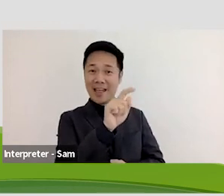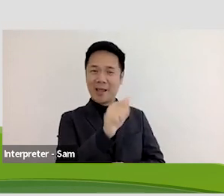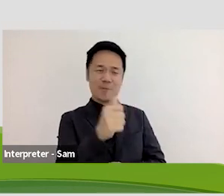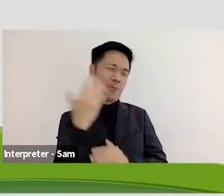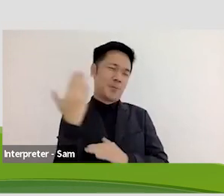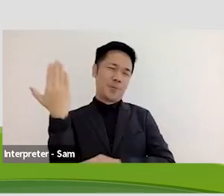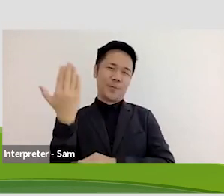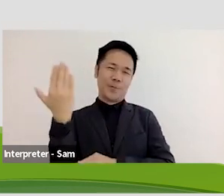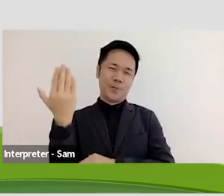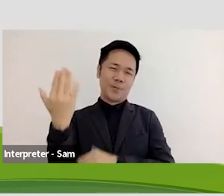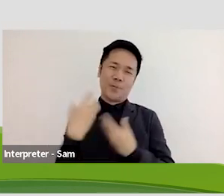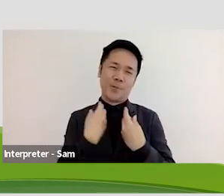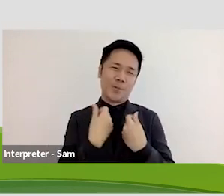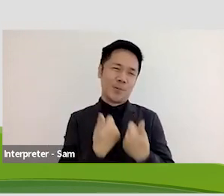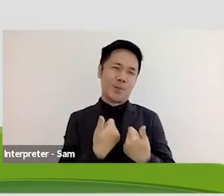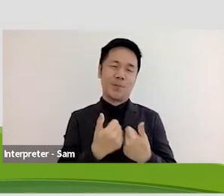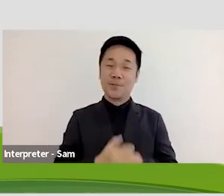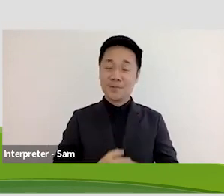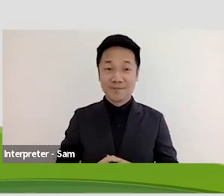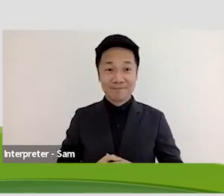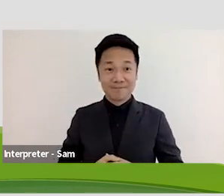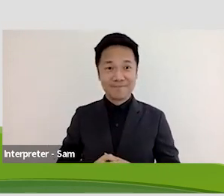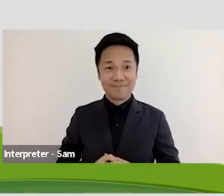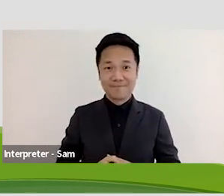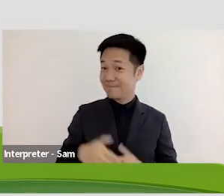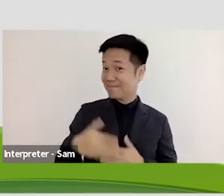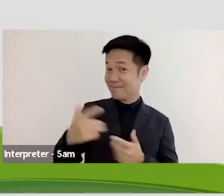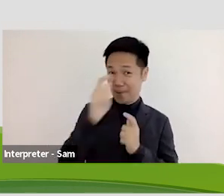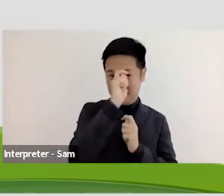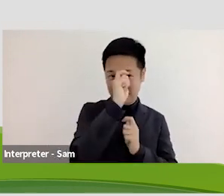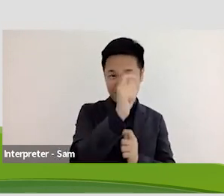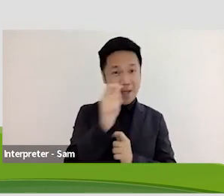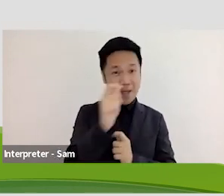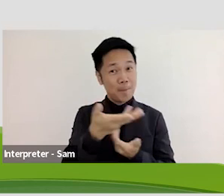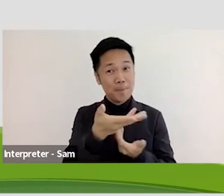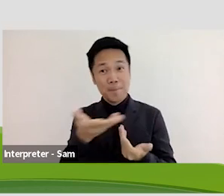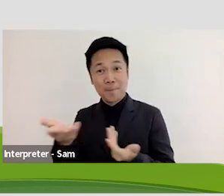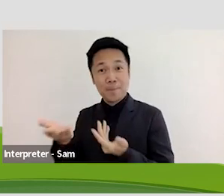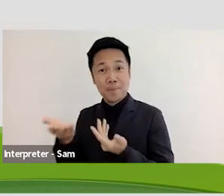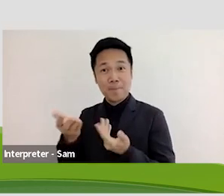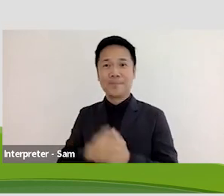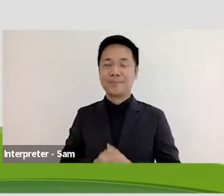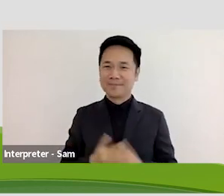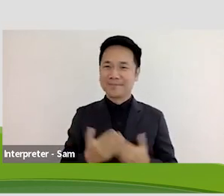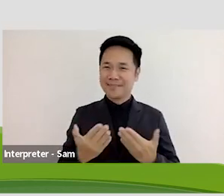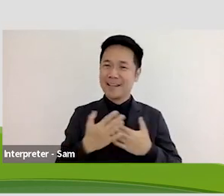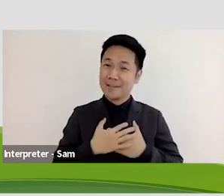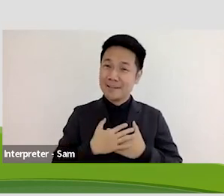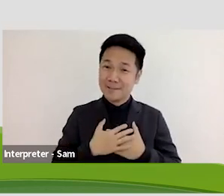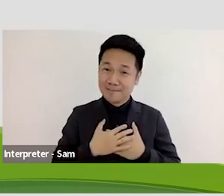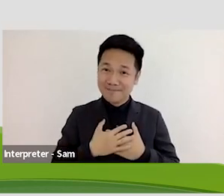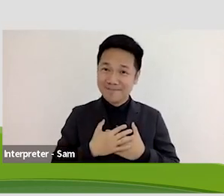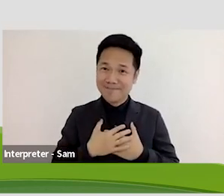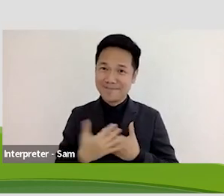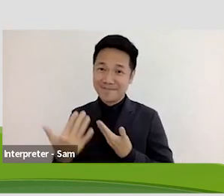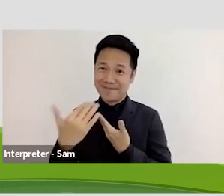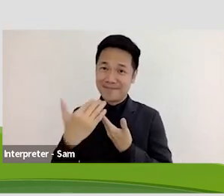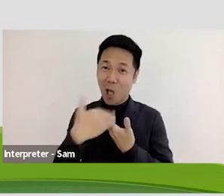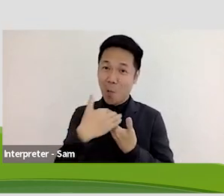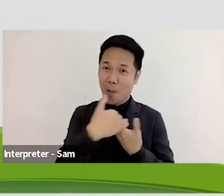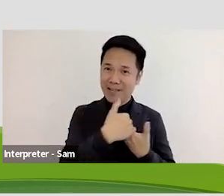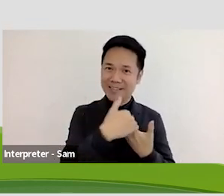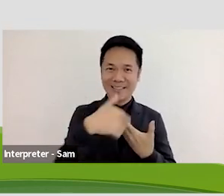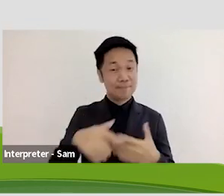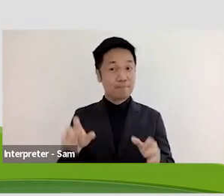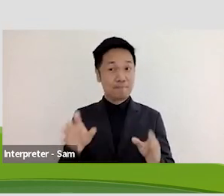remarks. Excellencies, distinguished guests, ladies and gentlemen, thank you again for joining us for this regional